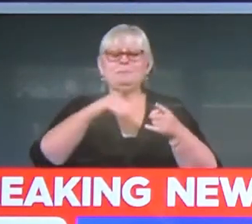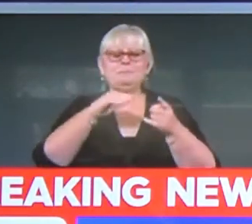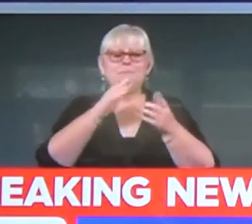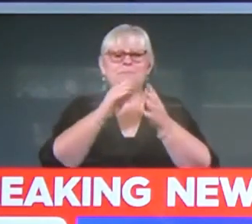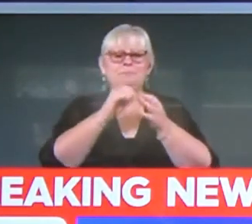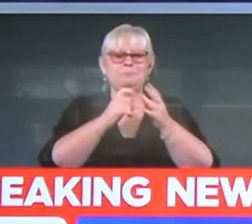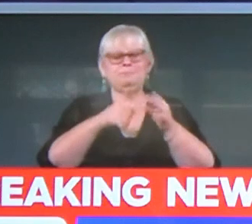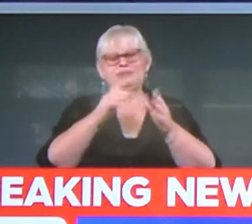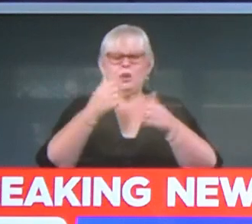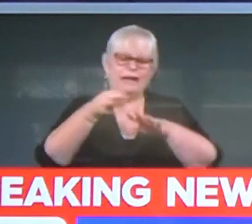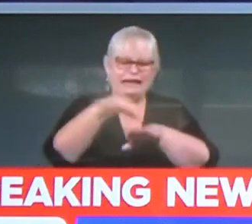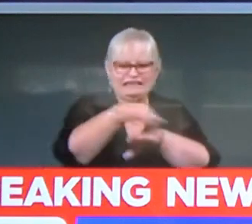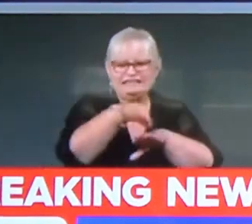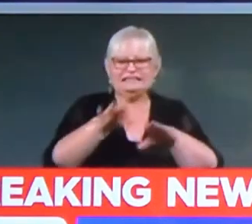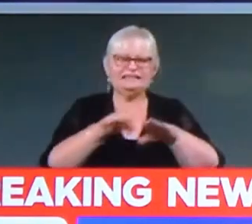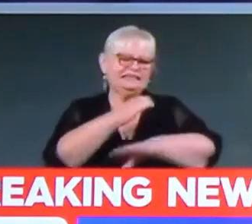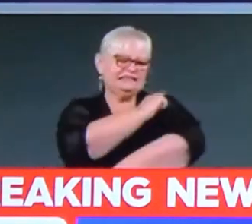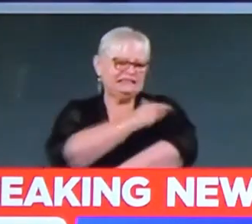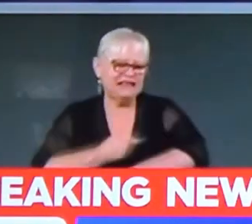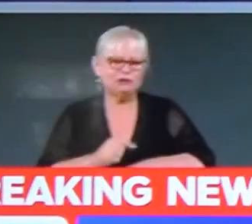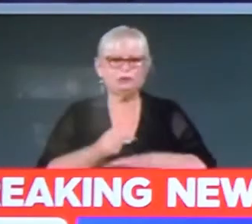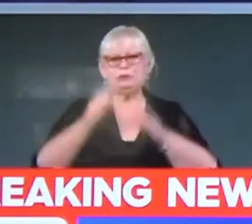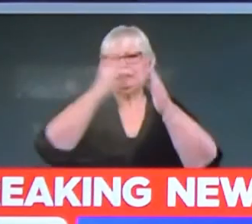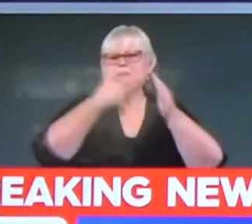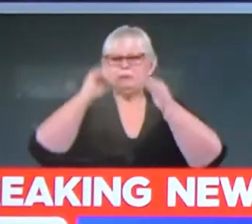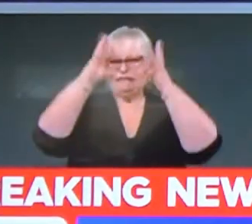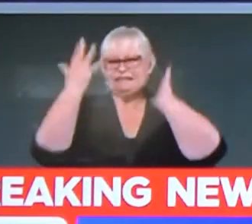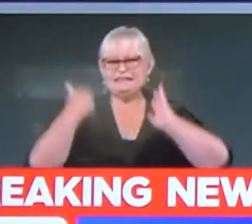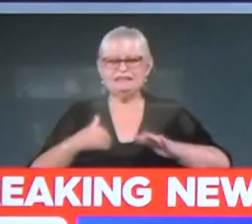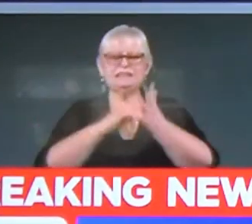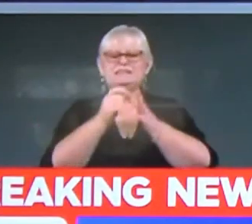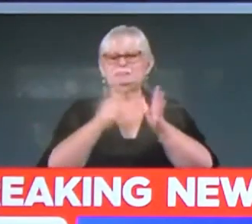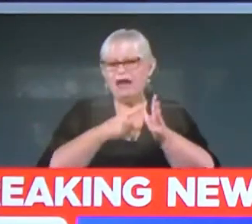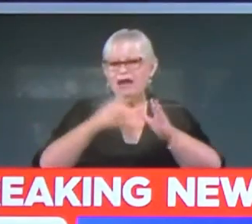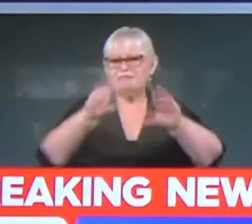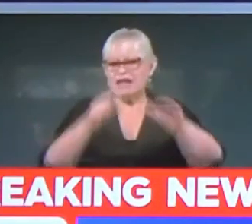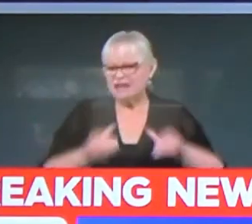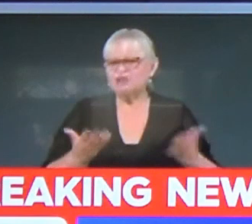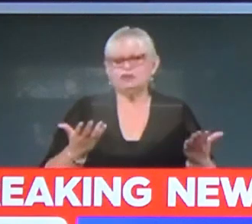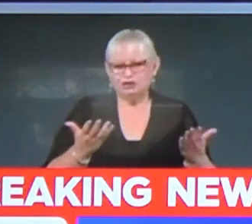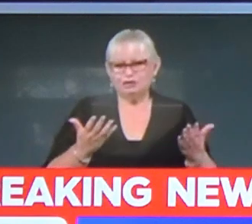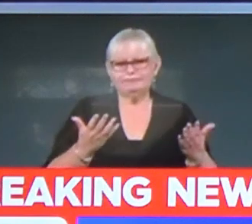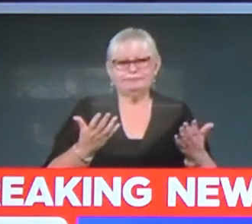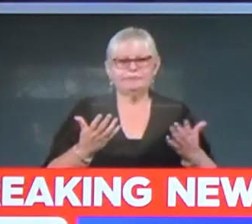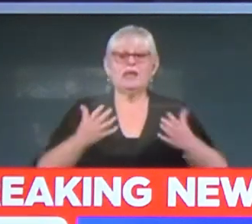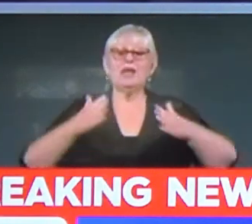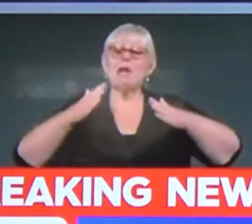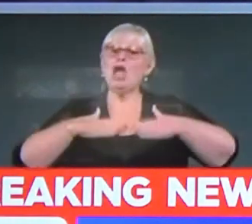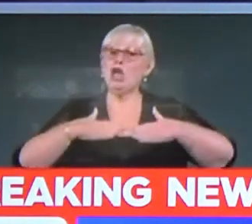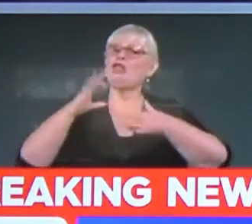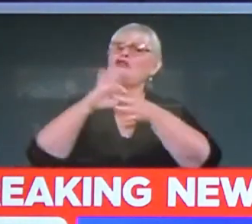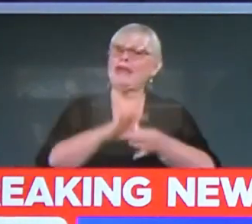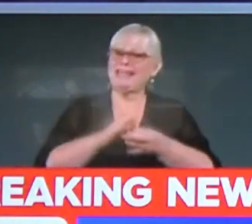therapy, tanning, waxing, nail salons and tattoo parlours, and same for spa and massage parlours. That excludes